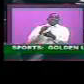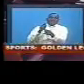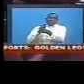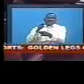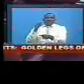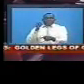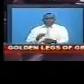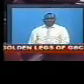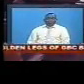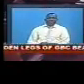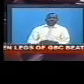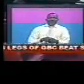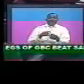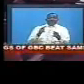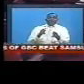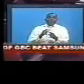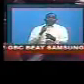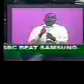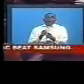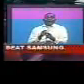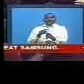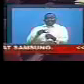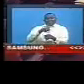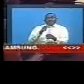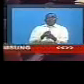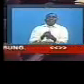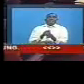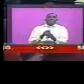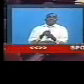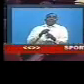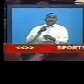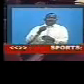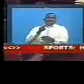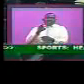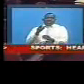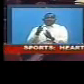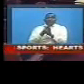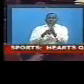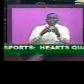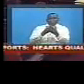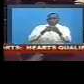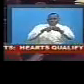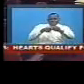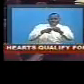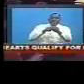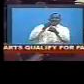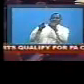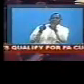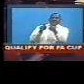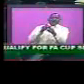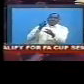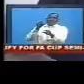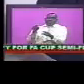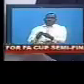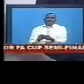by Dr. Bawumia. Just when counsel for the third respondent, Mr. Tsatsu Tsikata, was to begin his cross-examination